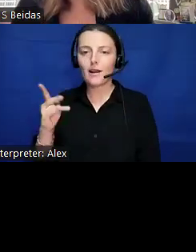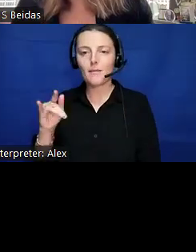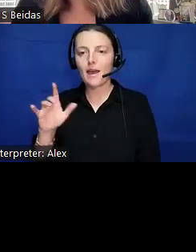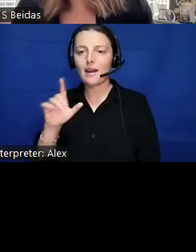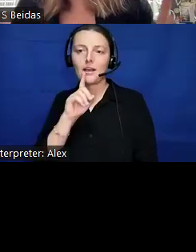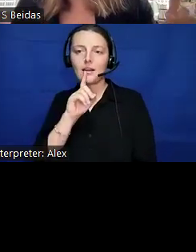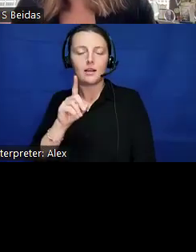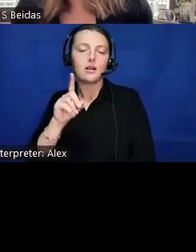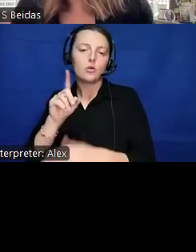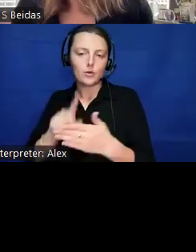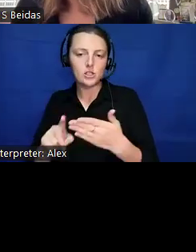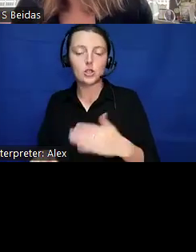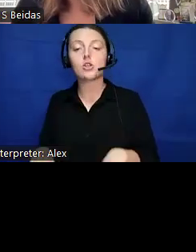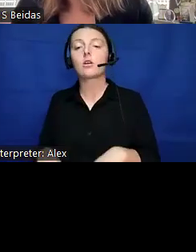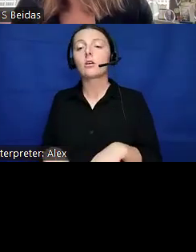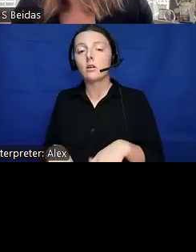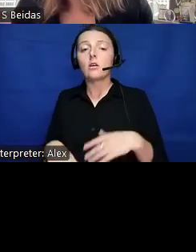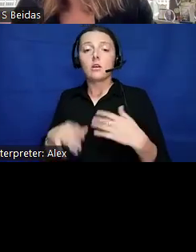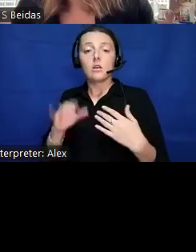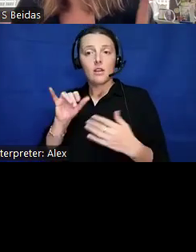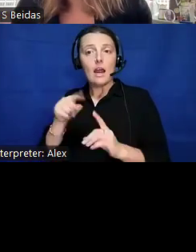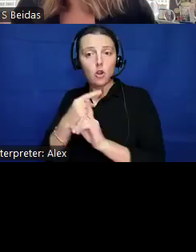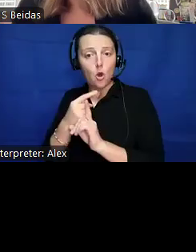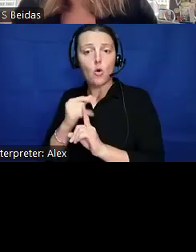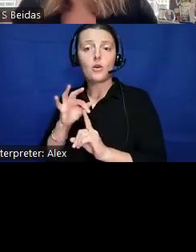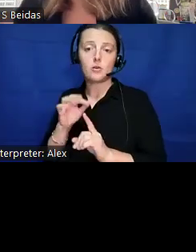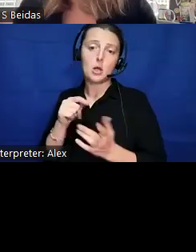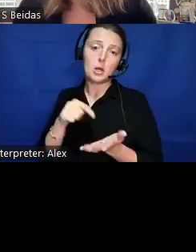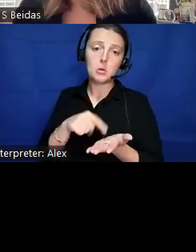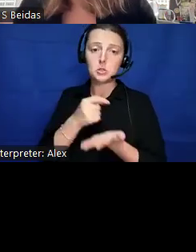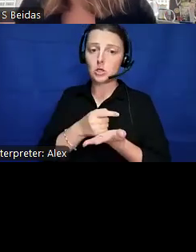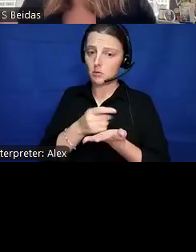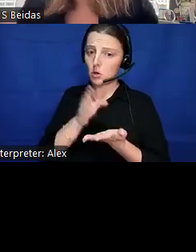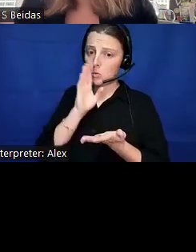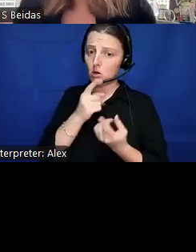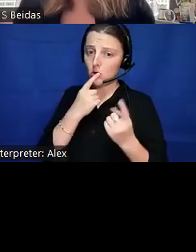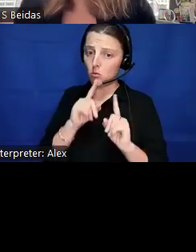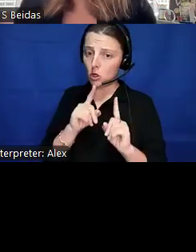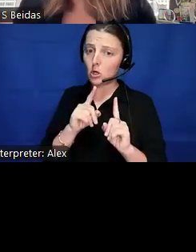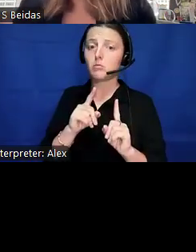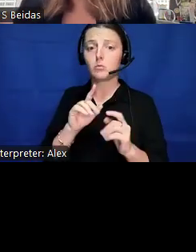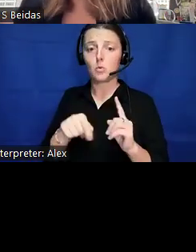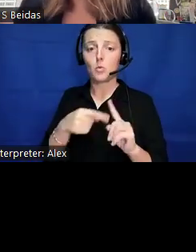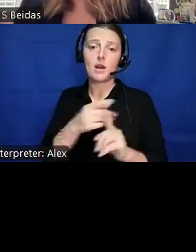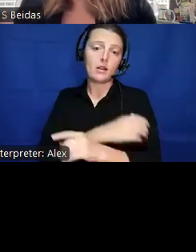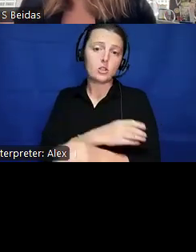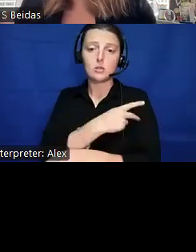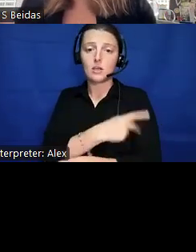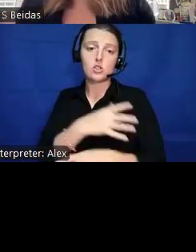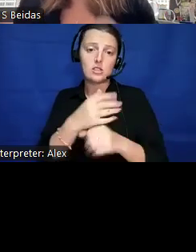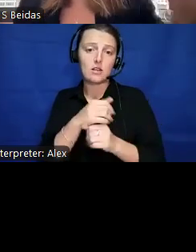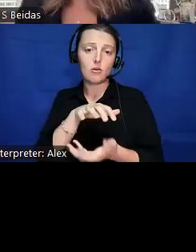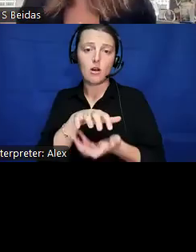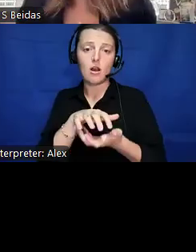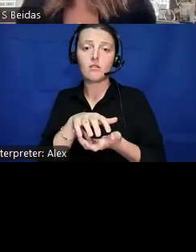if you're just studying, does my treatment work when real world clinicians and patients deliver and receive it, is not implementation. But if you start to